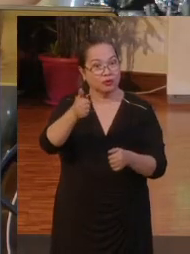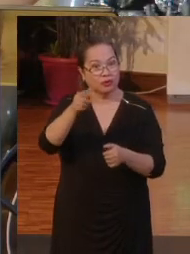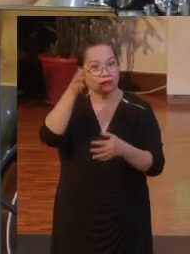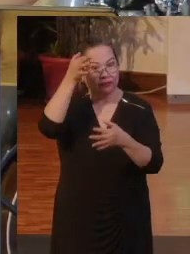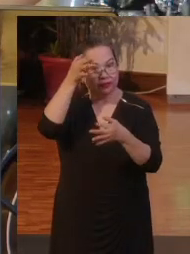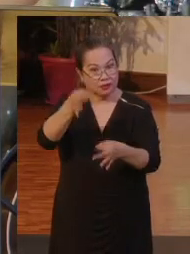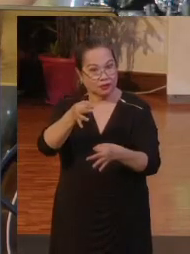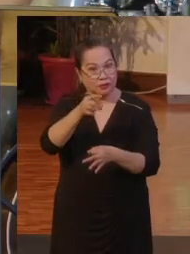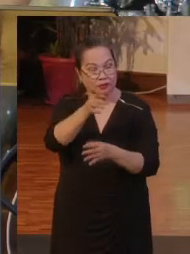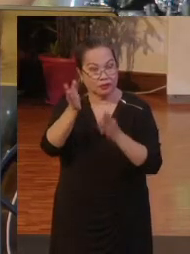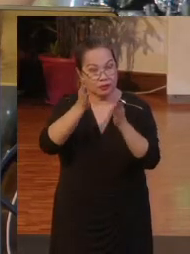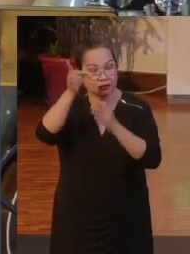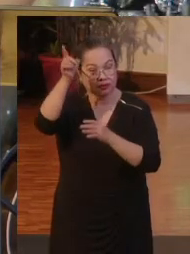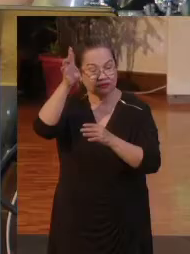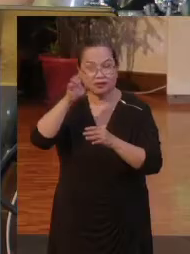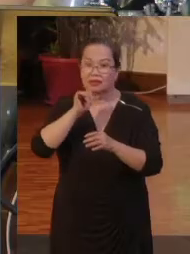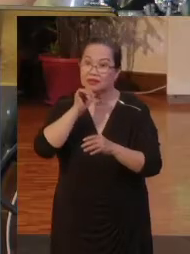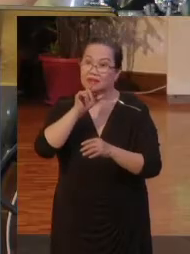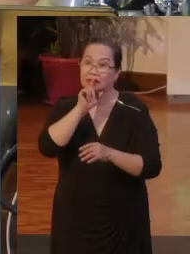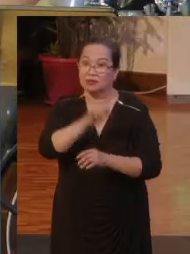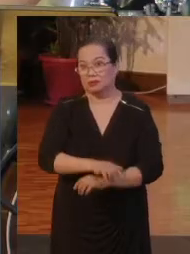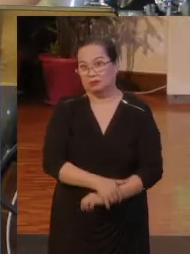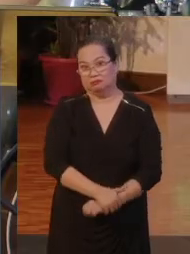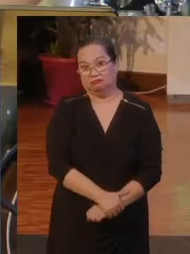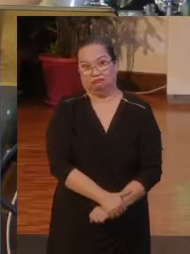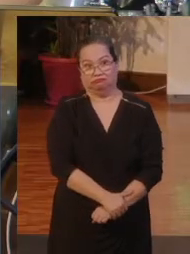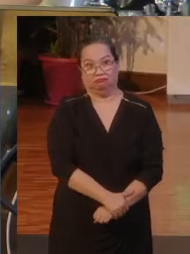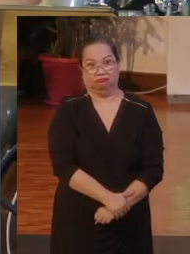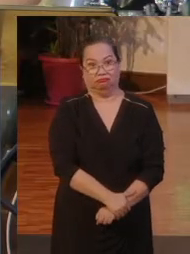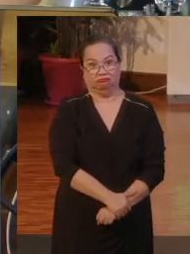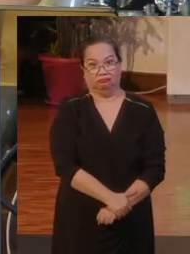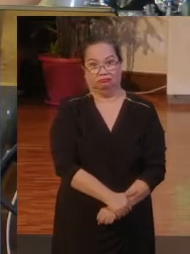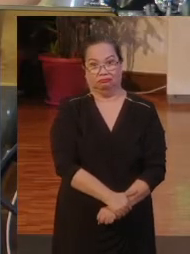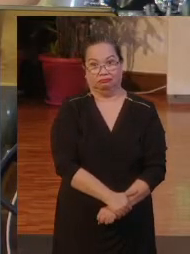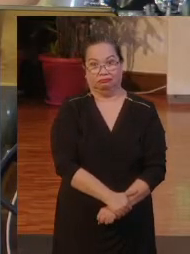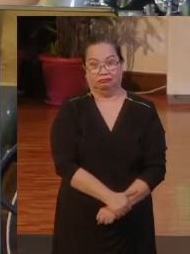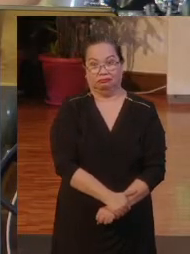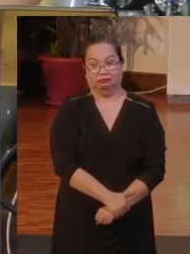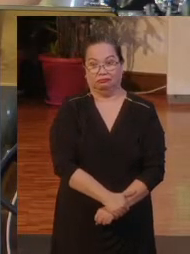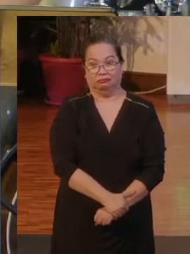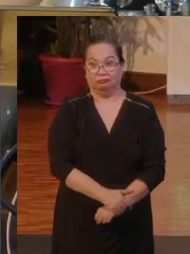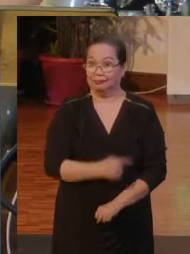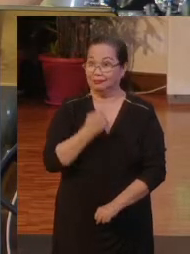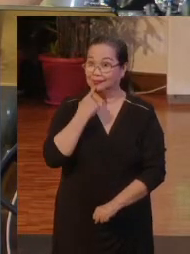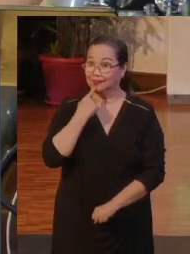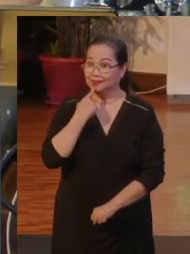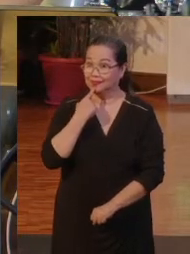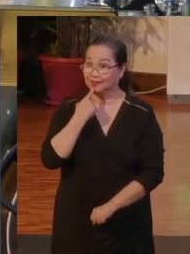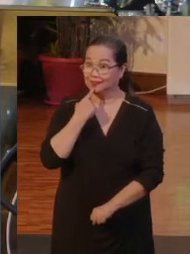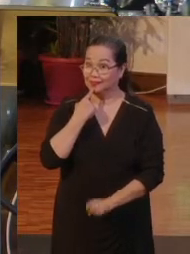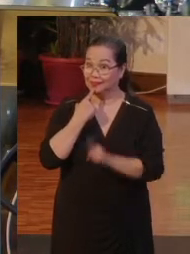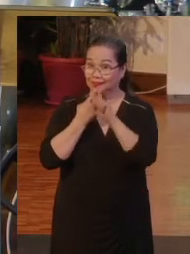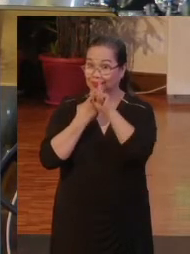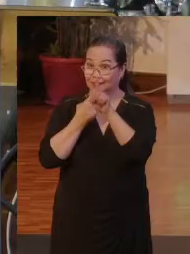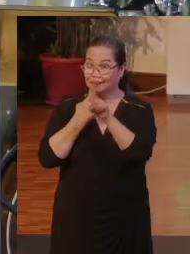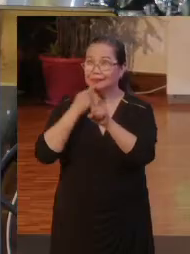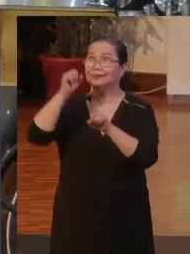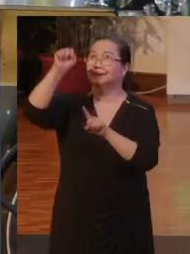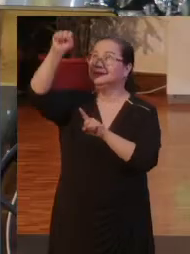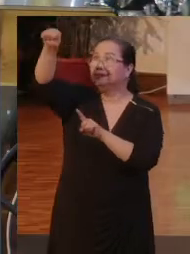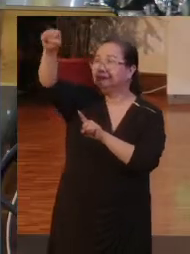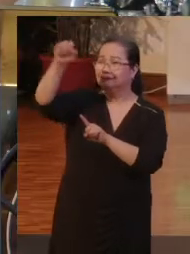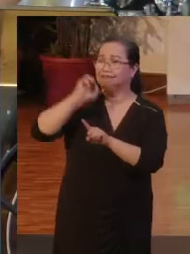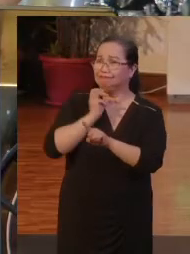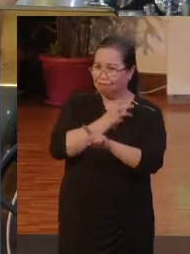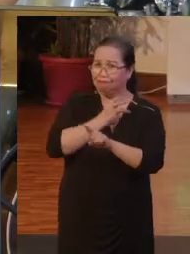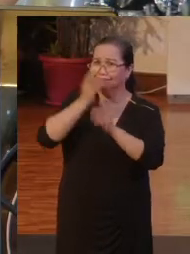chosen the Lord to serve Him." Yun ang kanyang pakay. Seryoso ba talaga kayo? "Yes, we will serve the